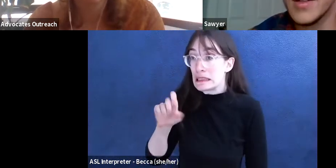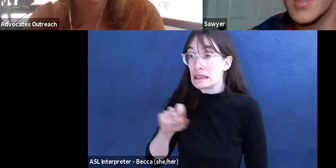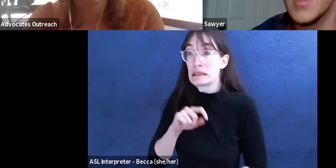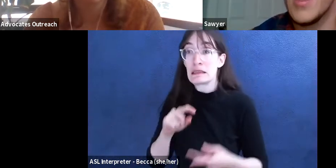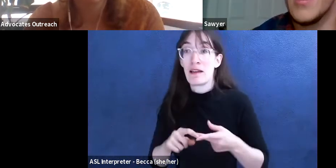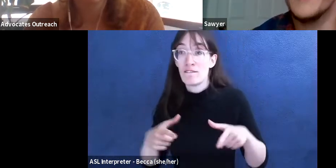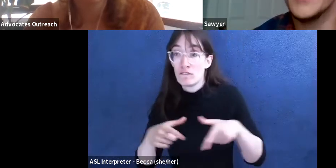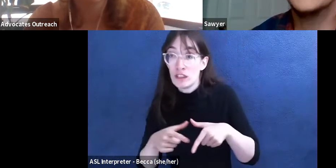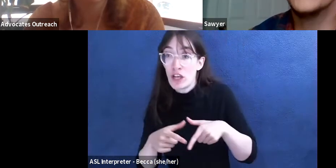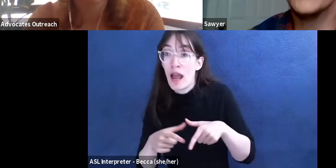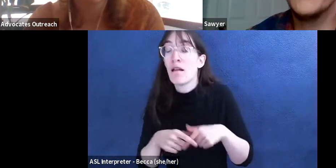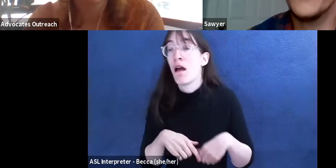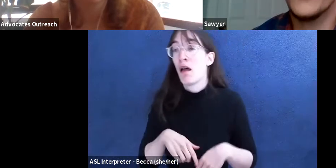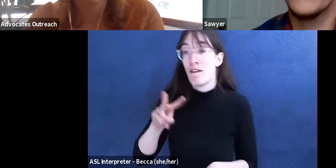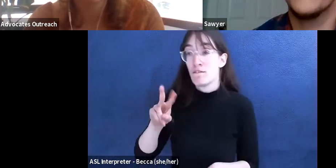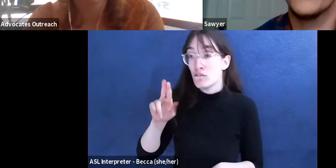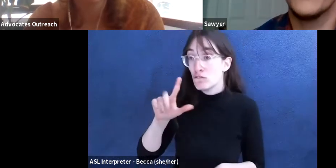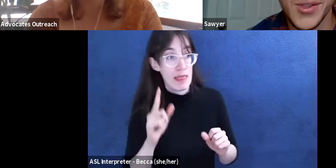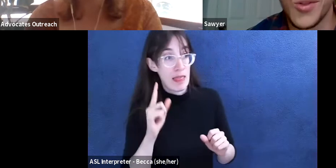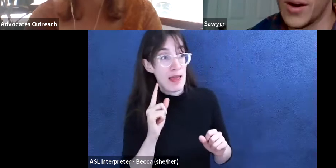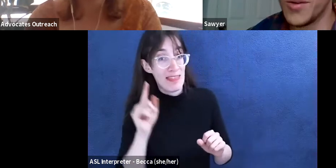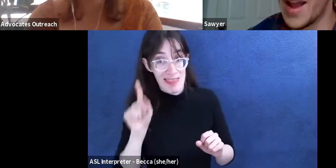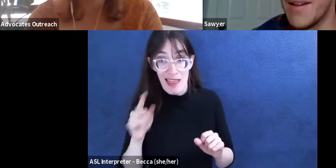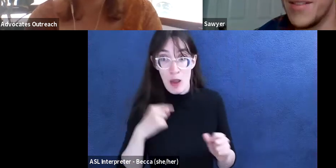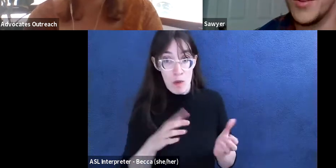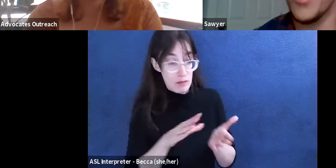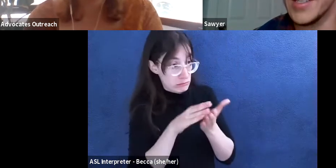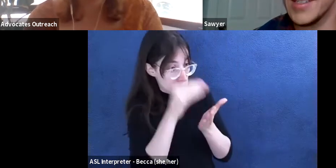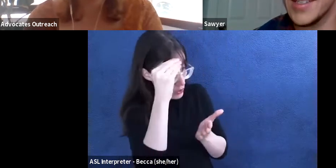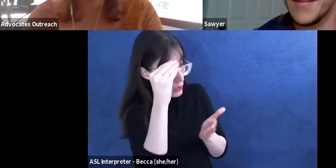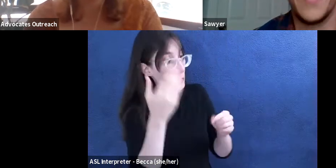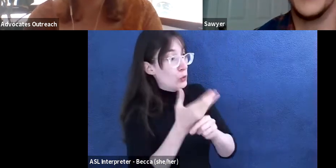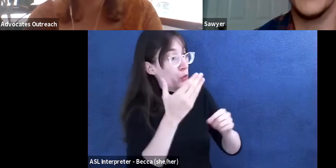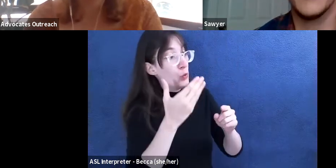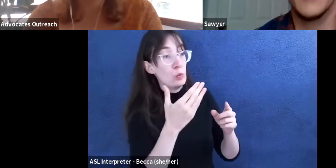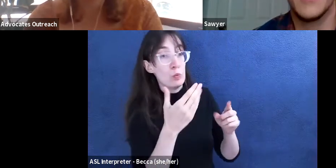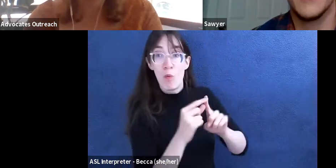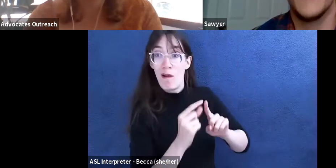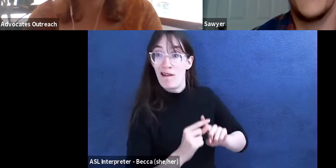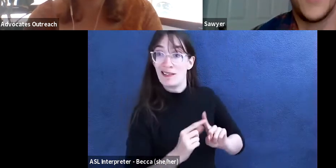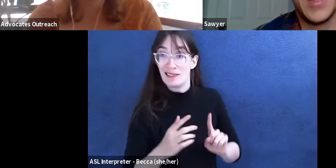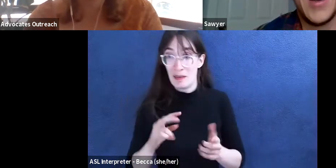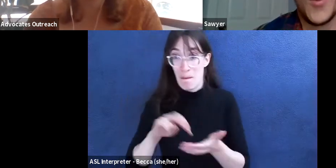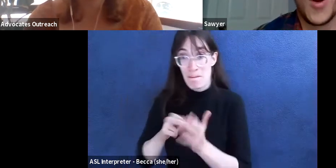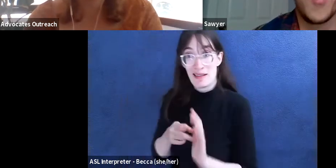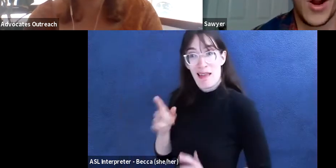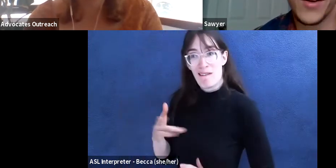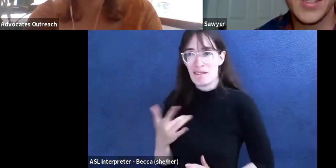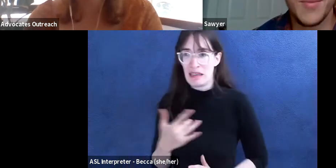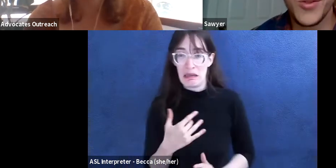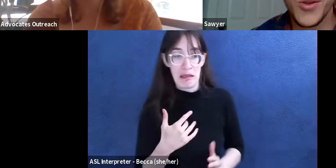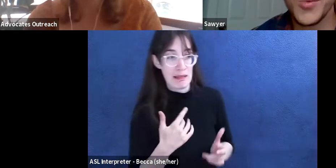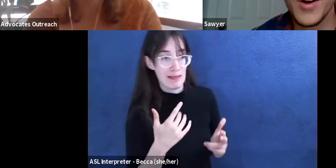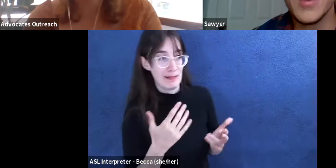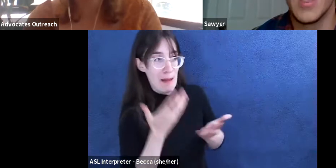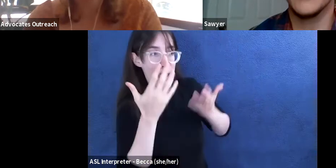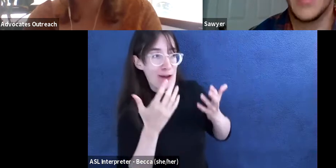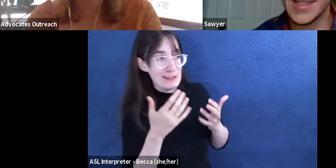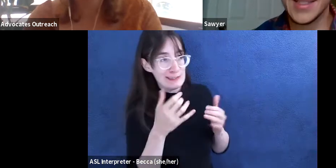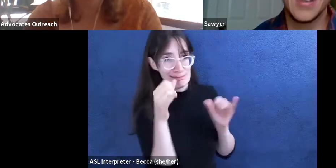sexuality is so broad and there's so much opportunity to do education about it in a